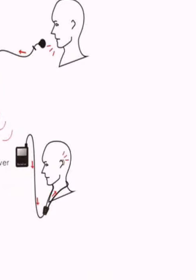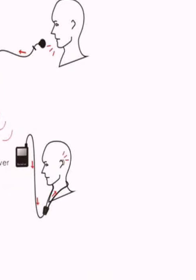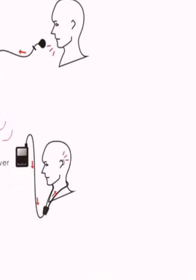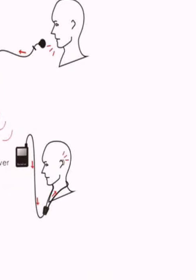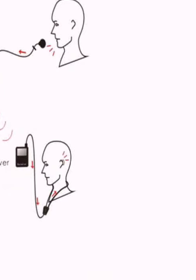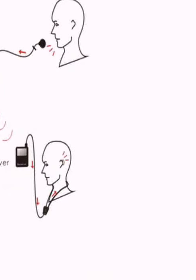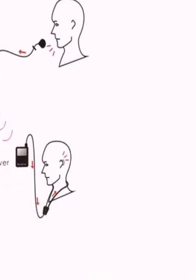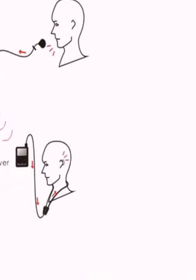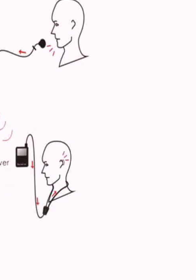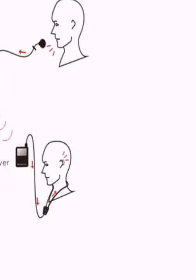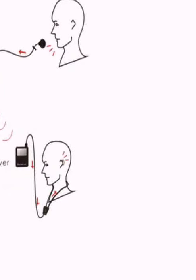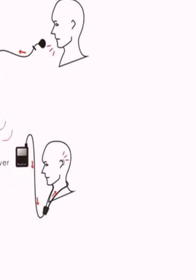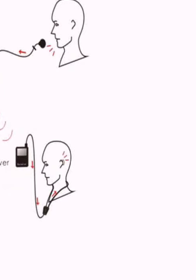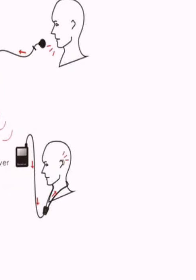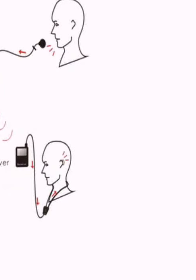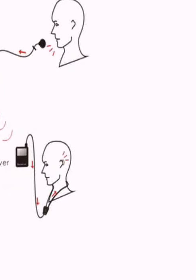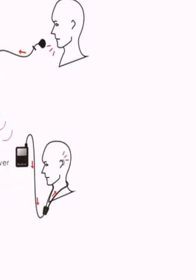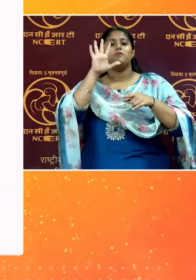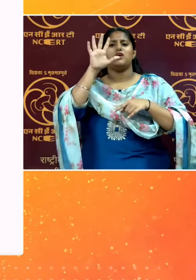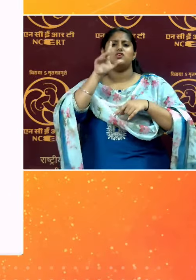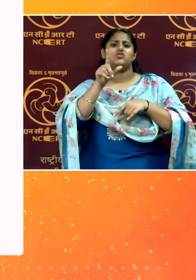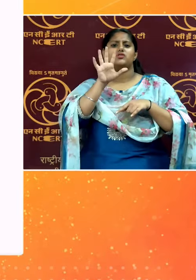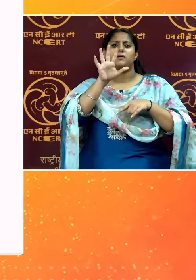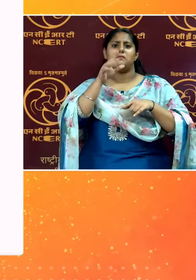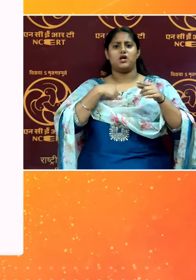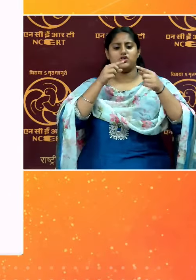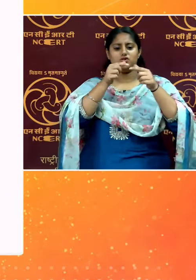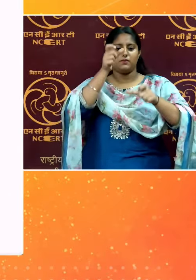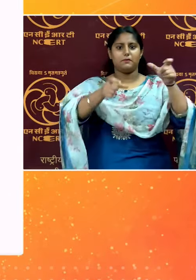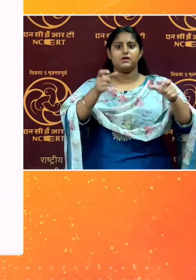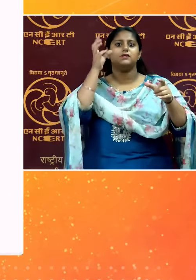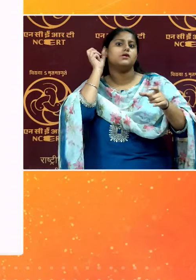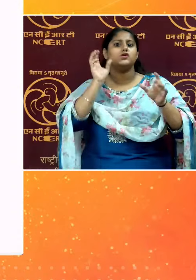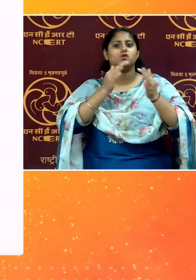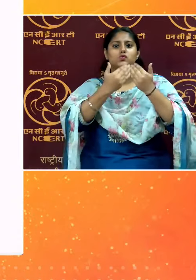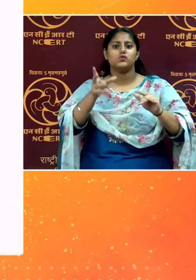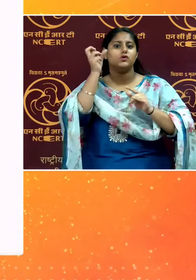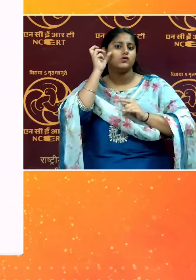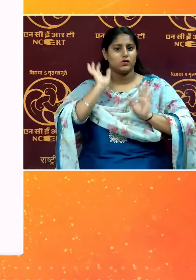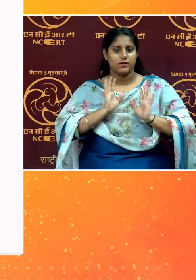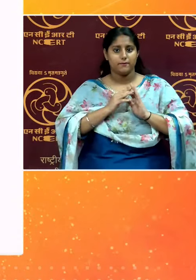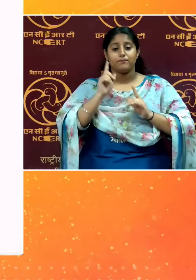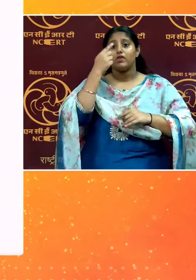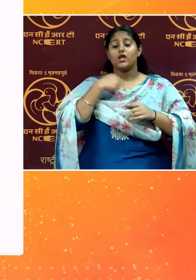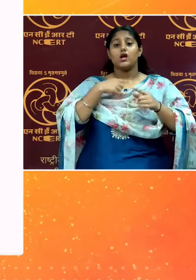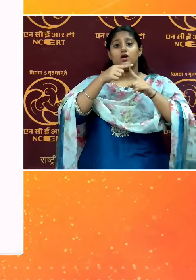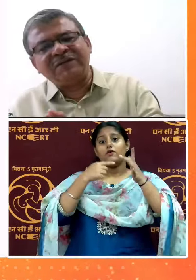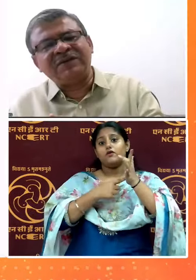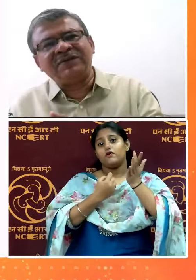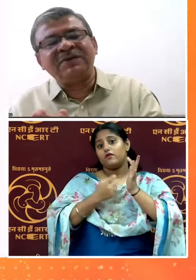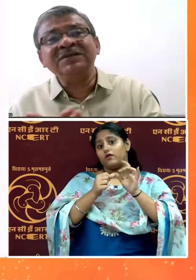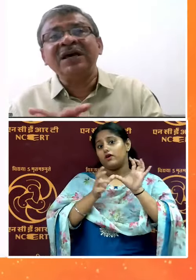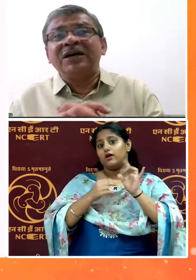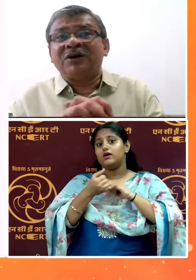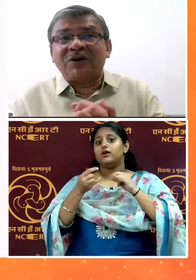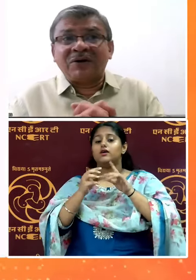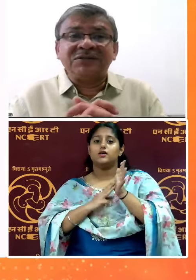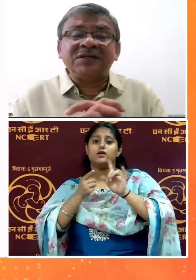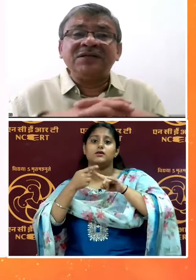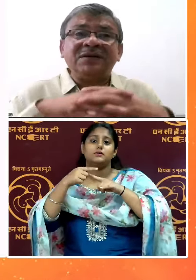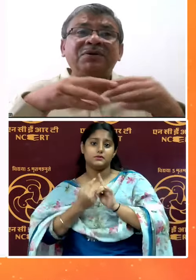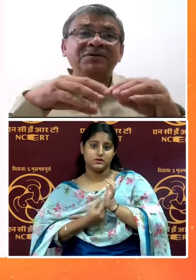is going to use, and say 5 receivers which the children are going to use. So one transmitter plus 5 receivers,